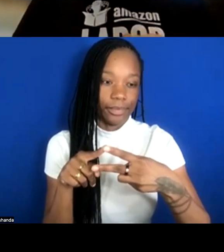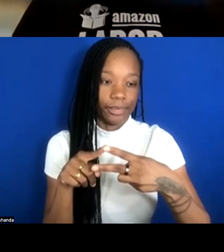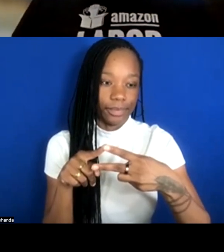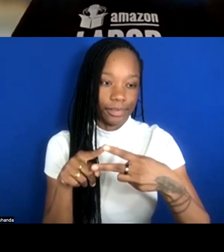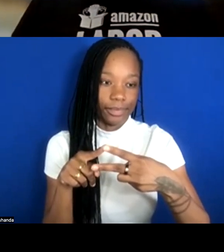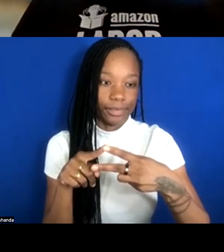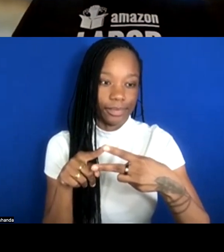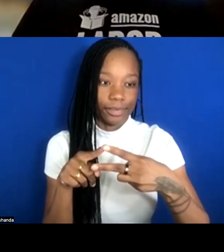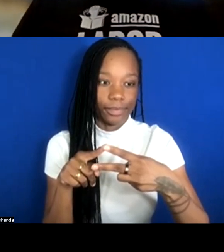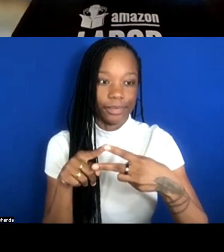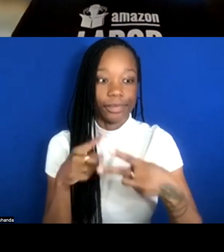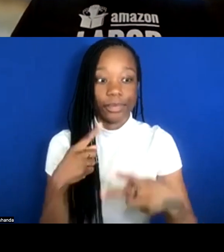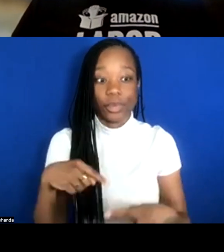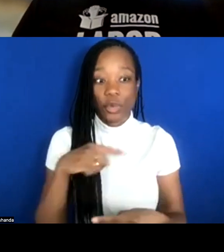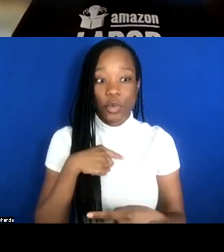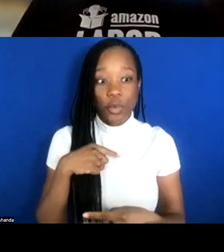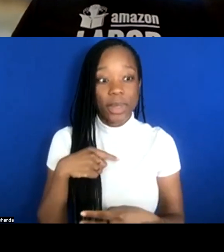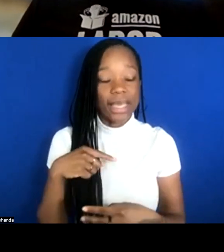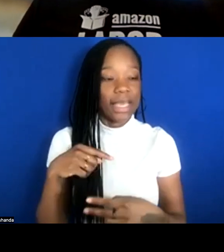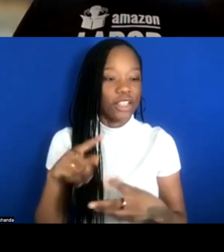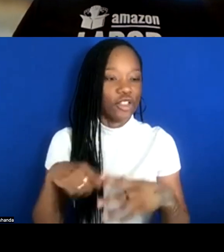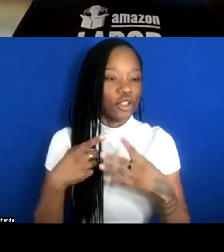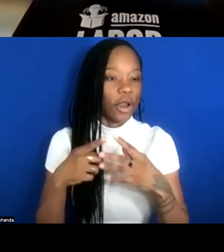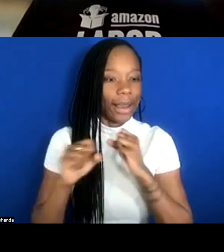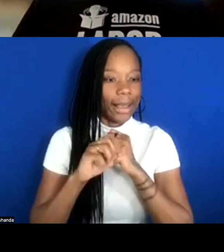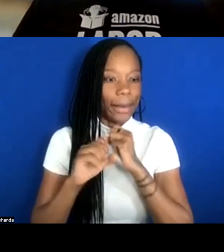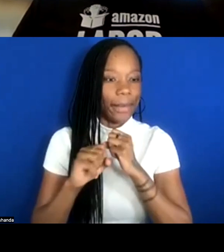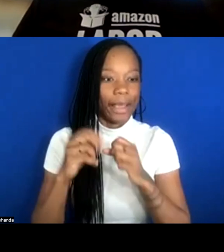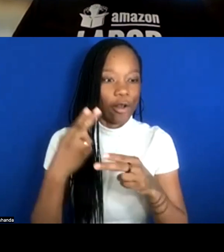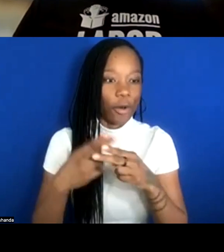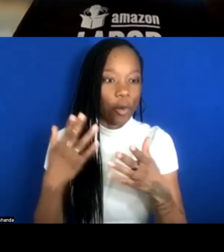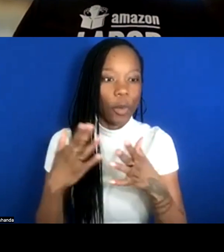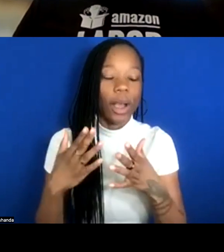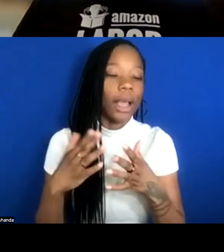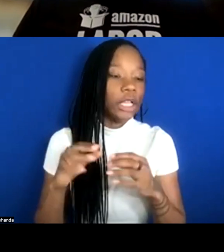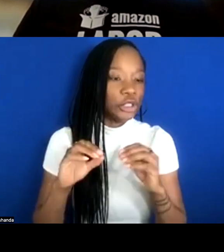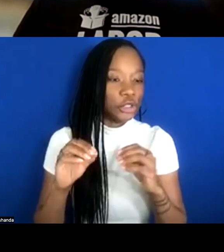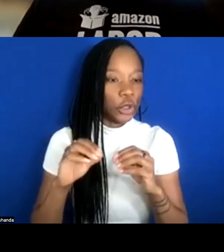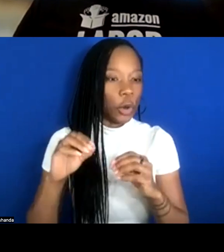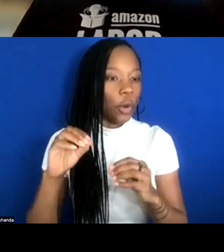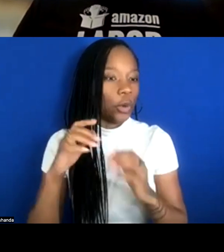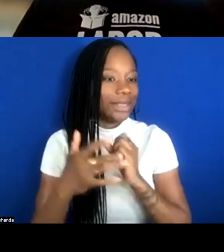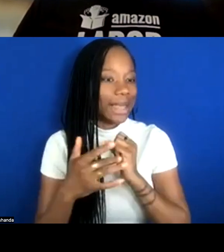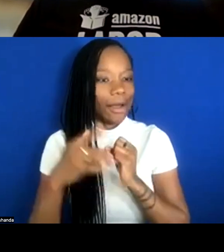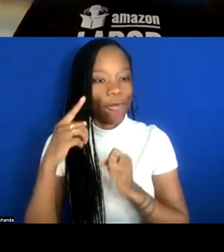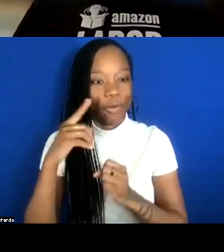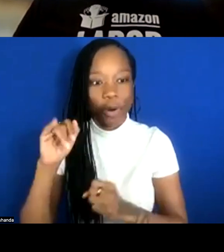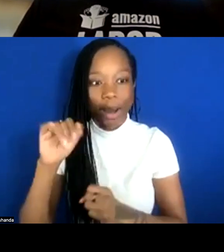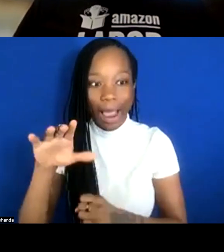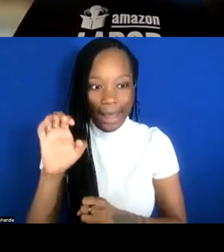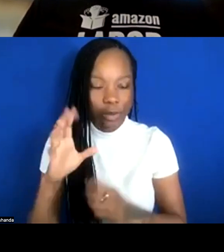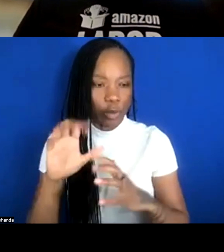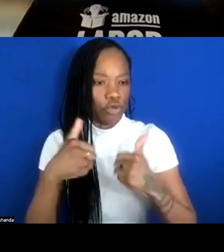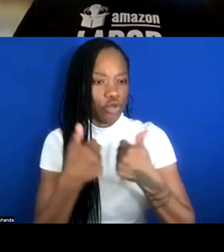we at Mi Gente launched a campaign called No Tech for ICE, precisely trying to target the tech and data companies that are fueling the detention and